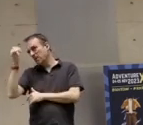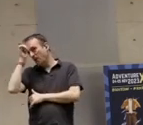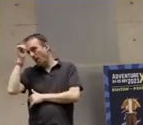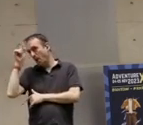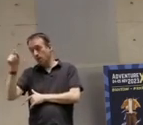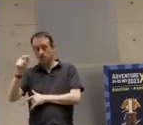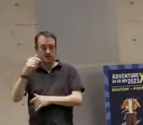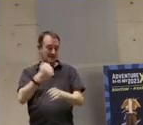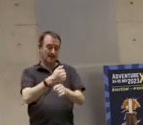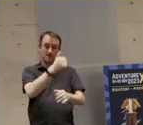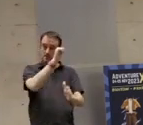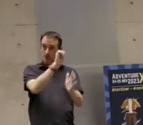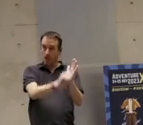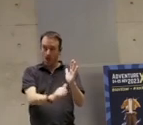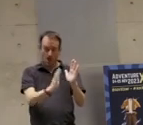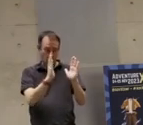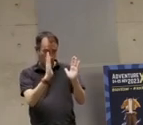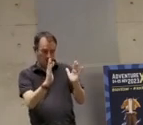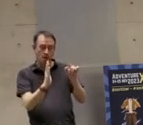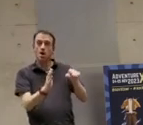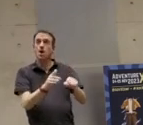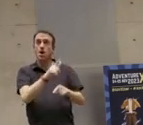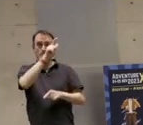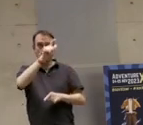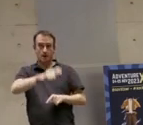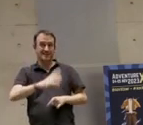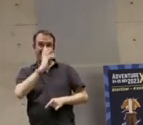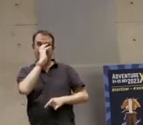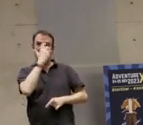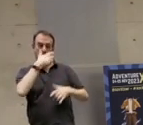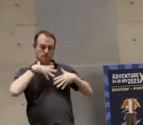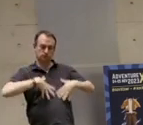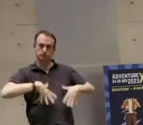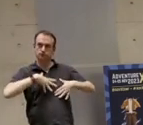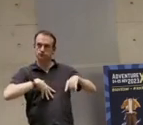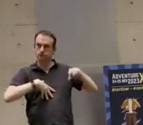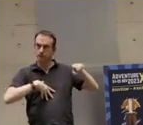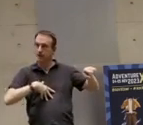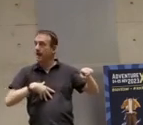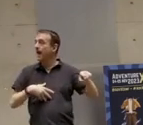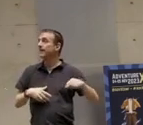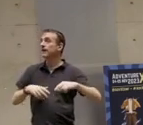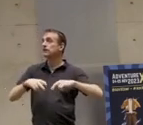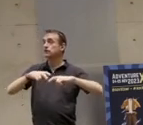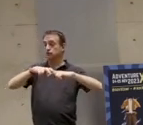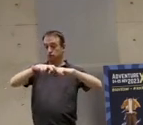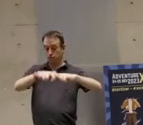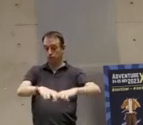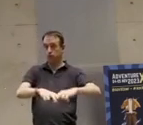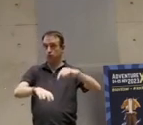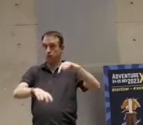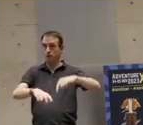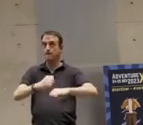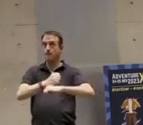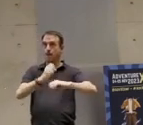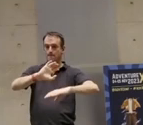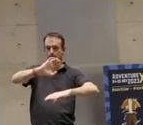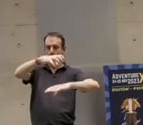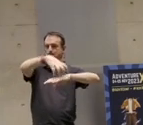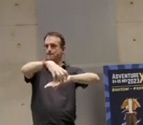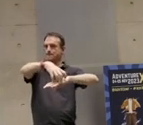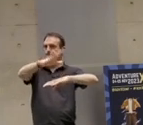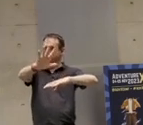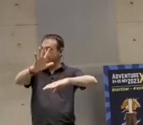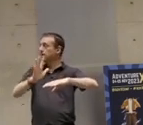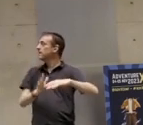starts when somebody dressed as a clown puts a bomb on this stool here. And yet this start of this game,